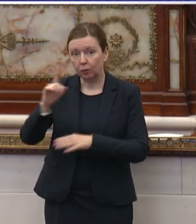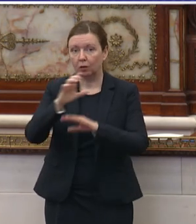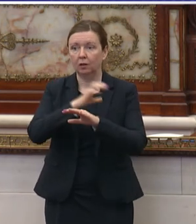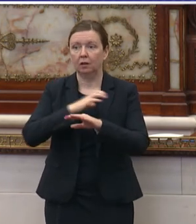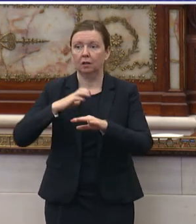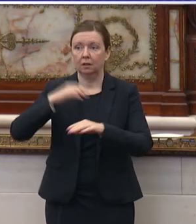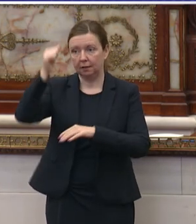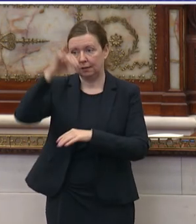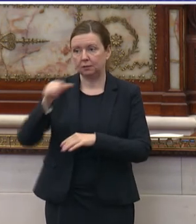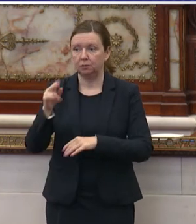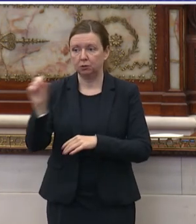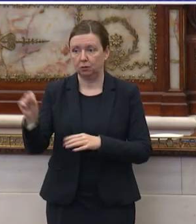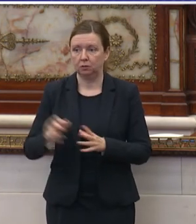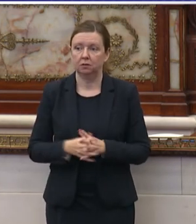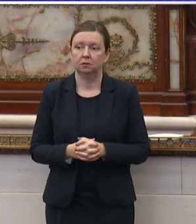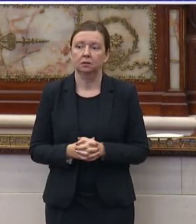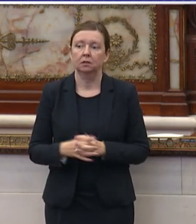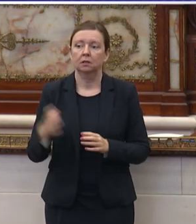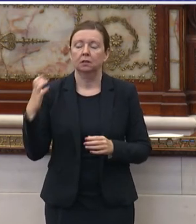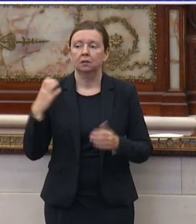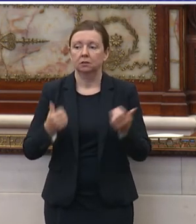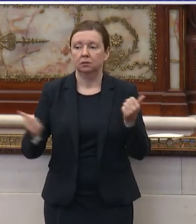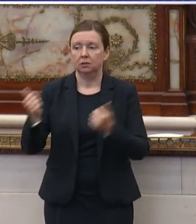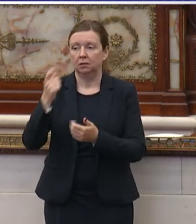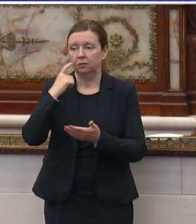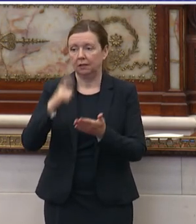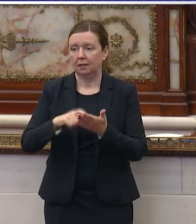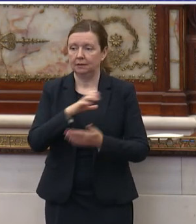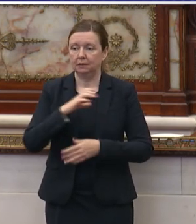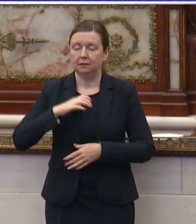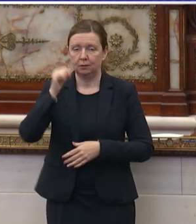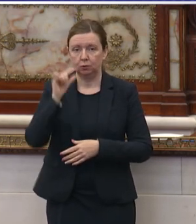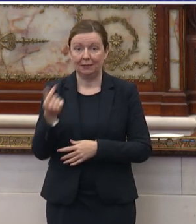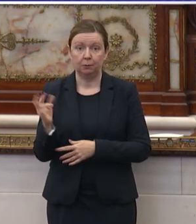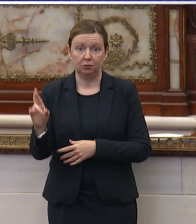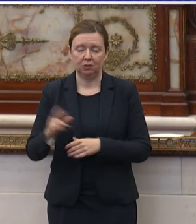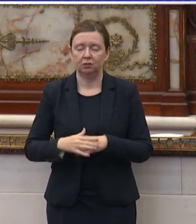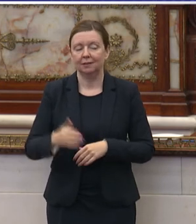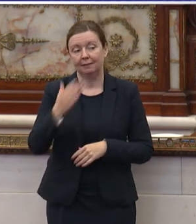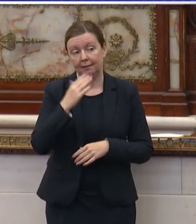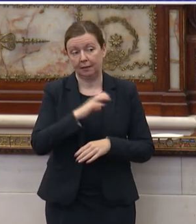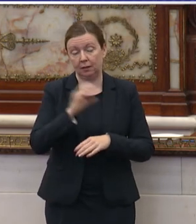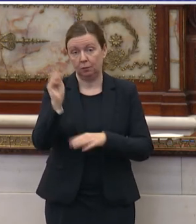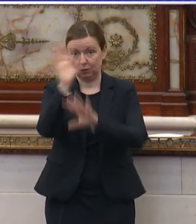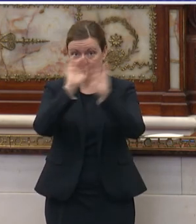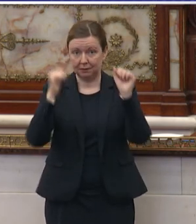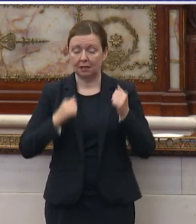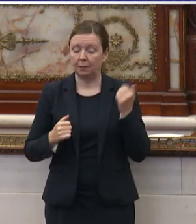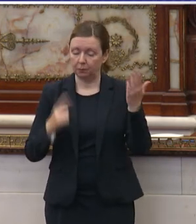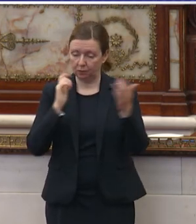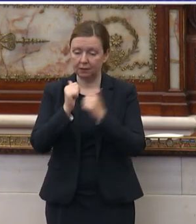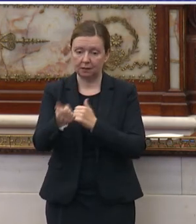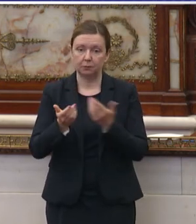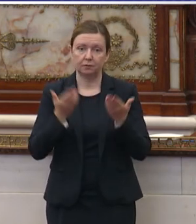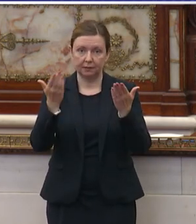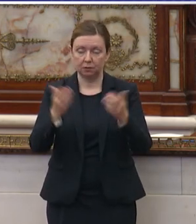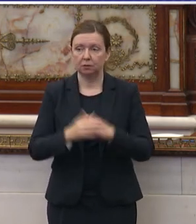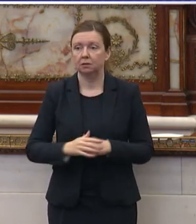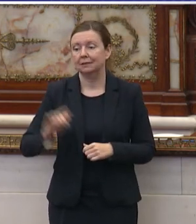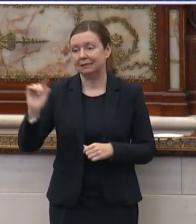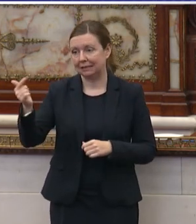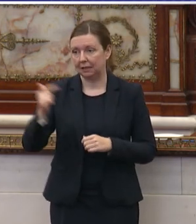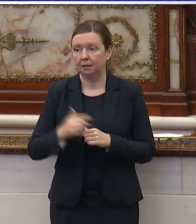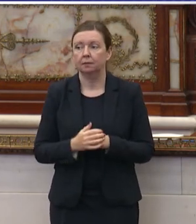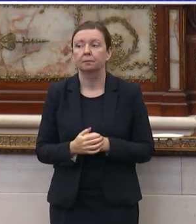Councilman Jones. Chair recognizes Councilwoman Gilmore Richardson. Thank you, Mr. President. I move the adoption of the resolution.